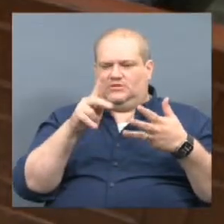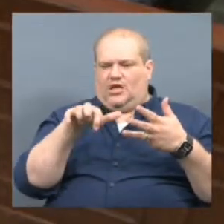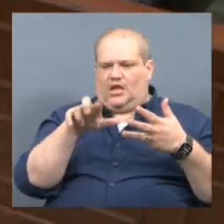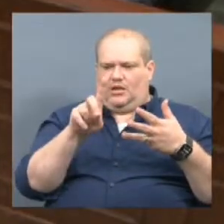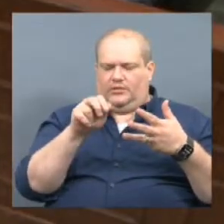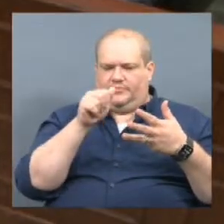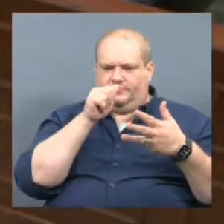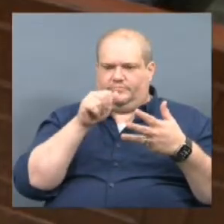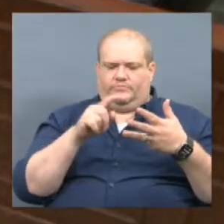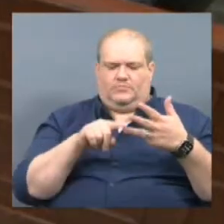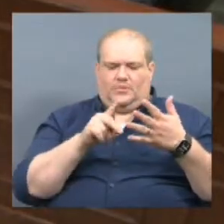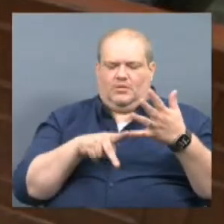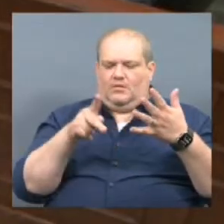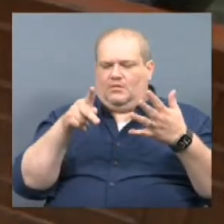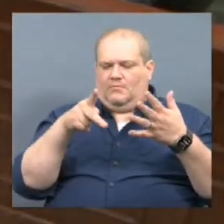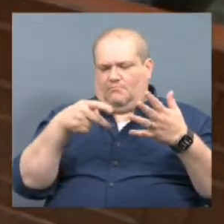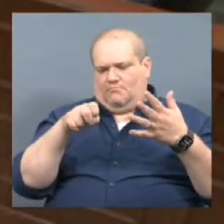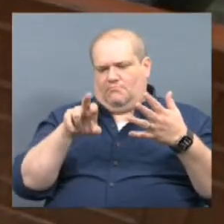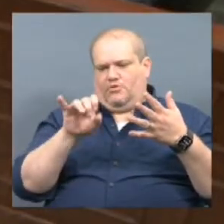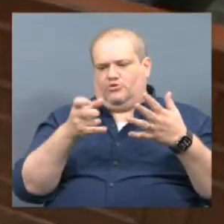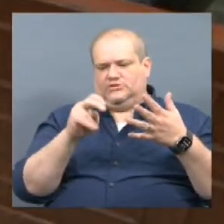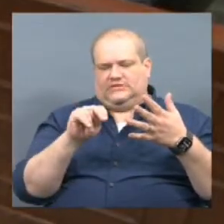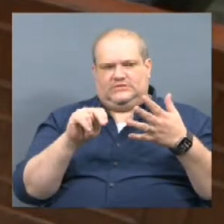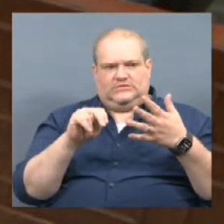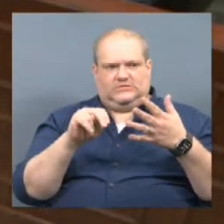McDonald? Person?